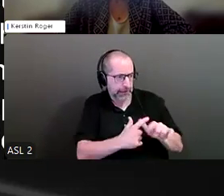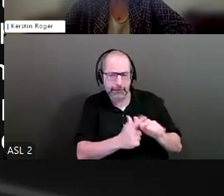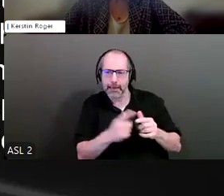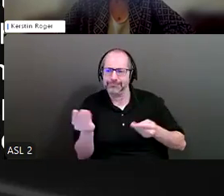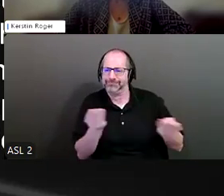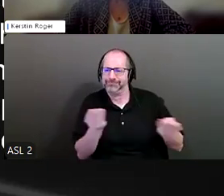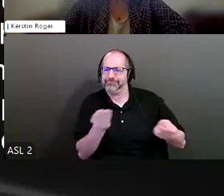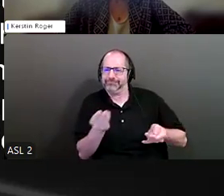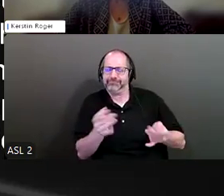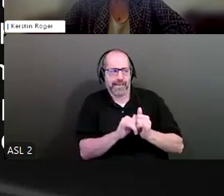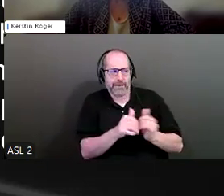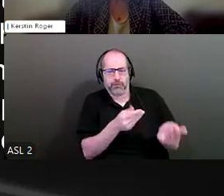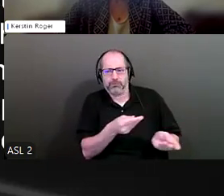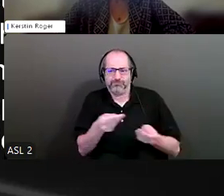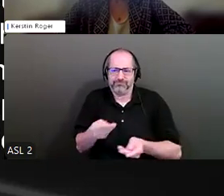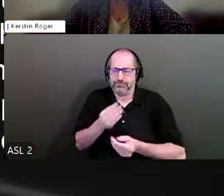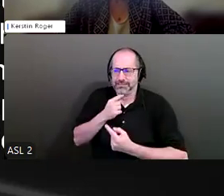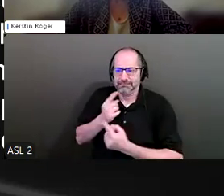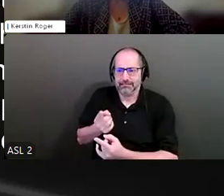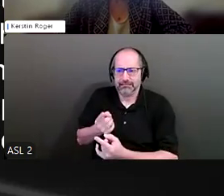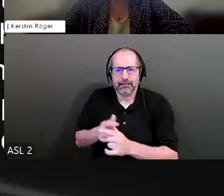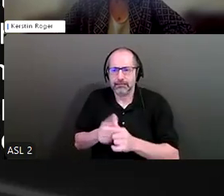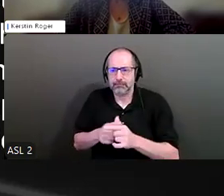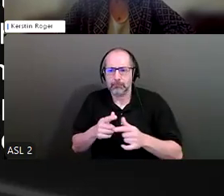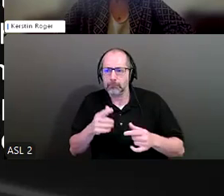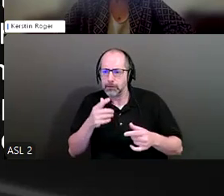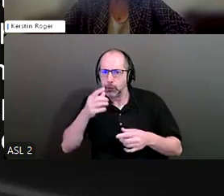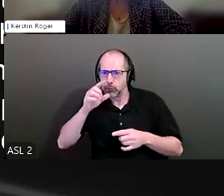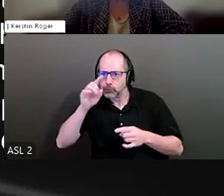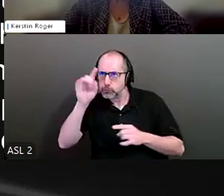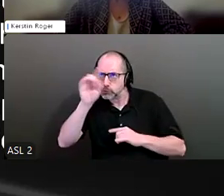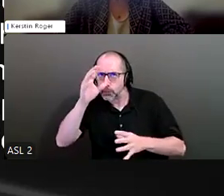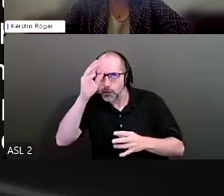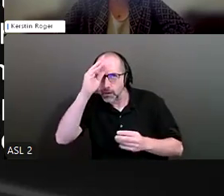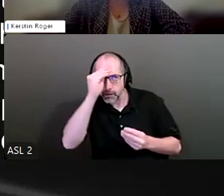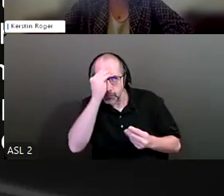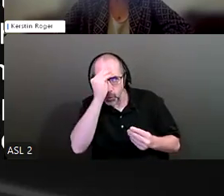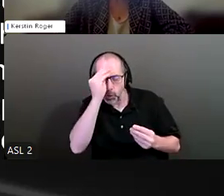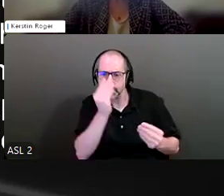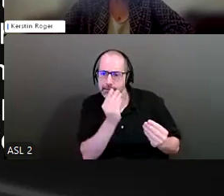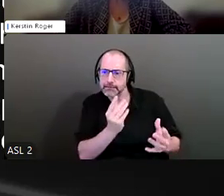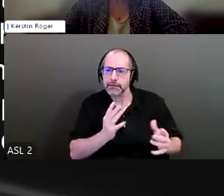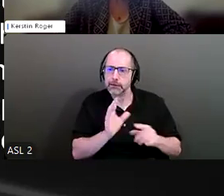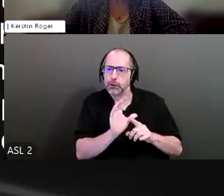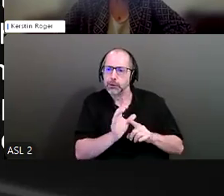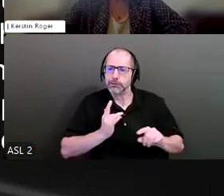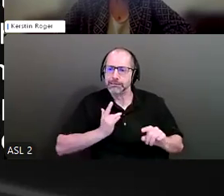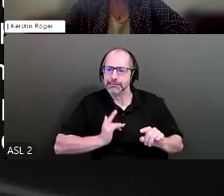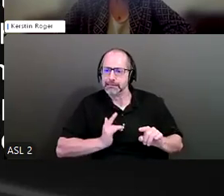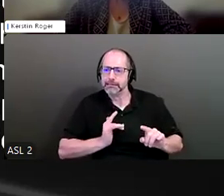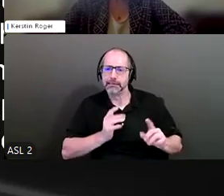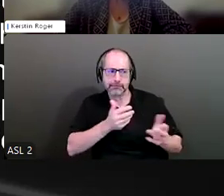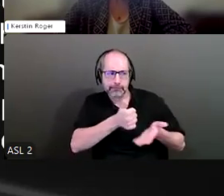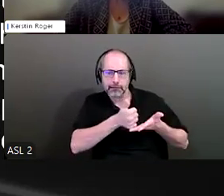non-judgmental, trauma-informed, and culturally sensitive manners. So we're suggesting that the training needs to